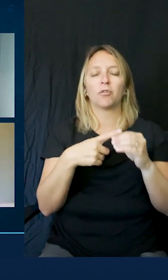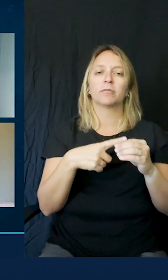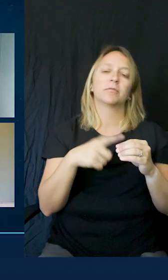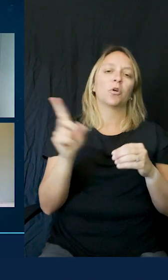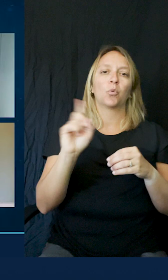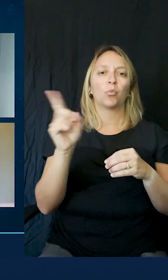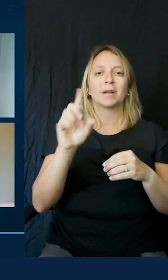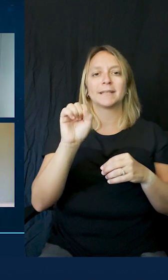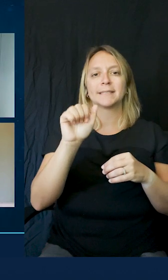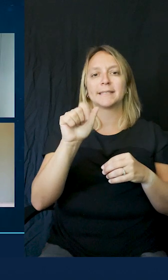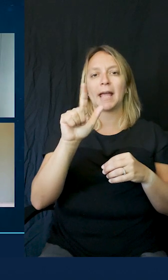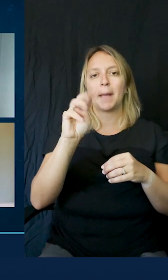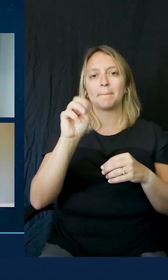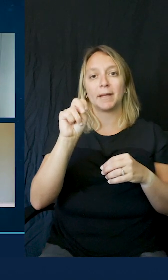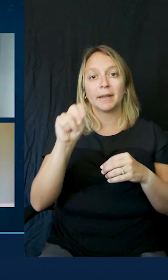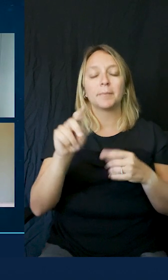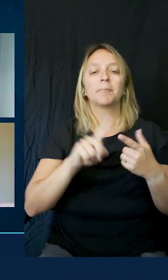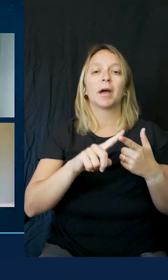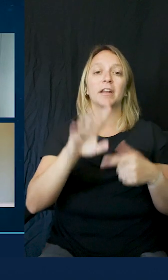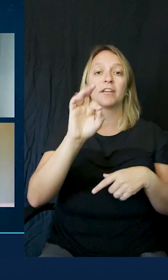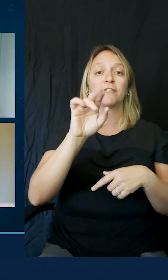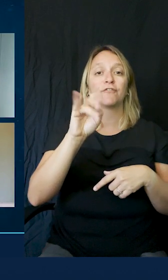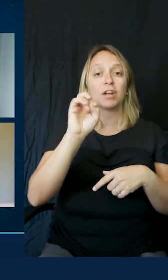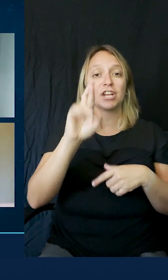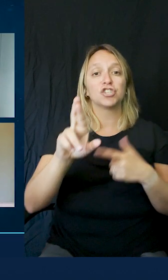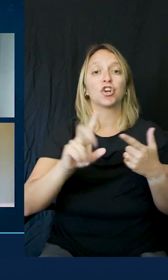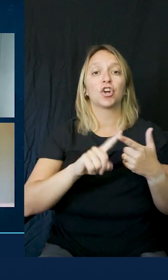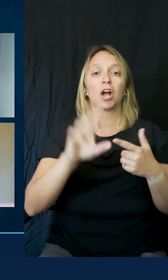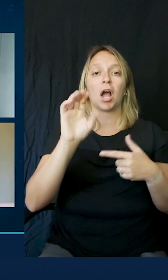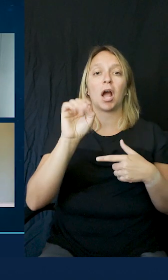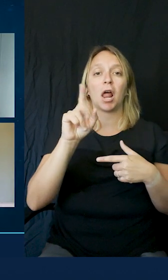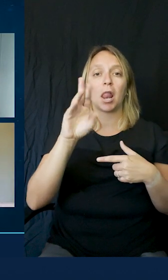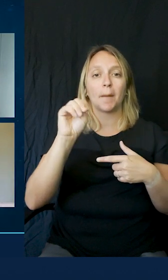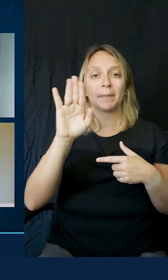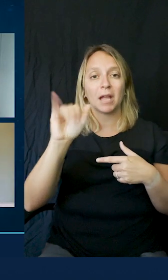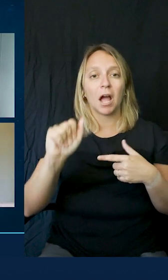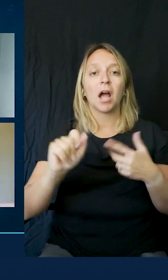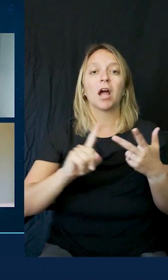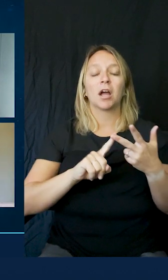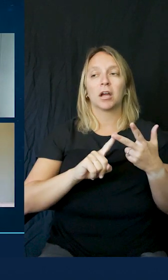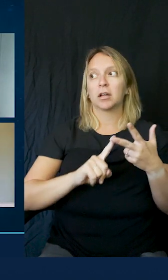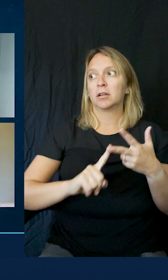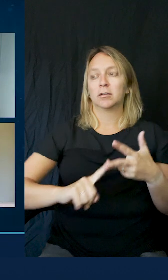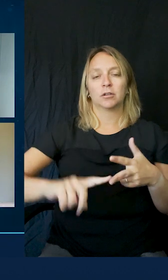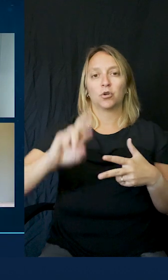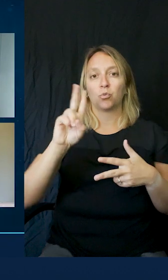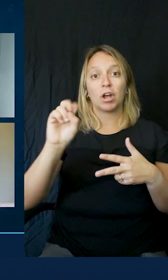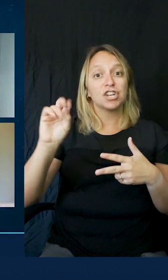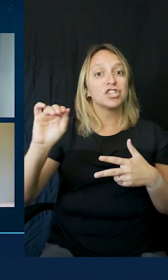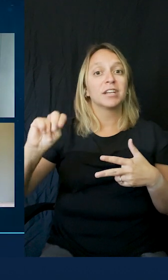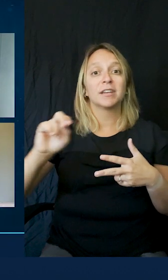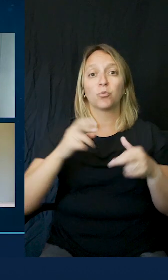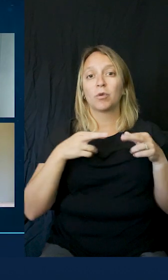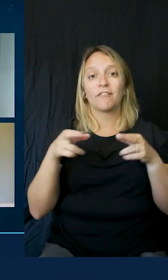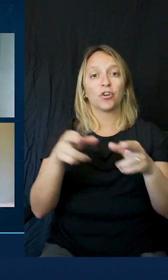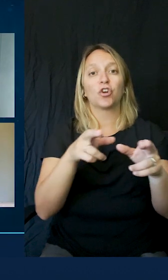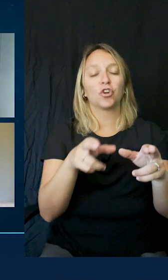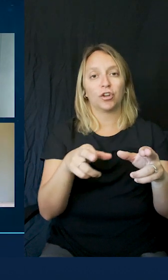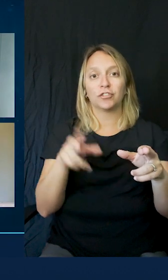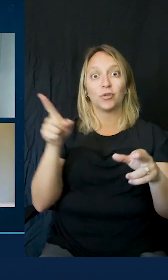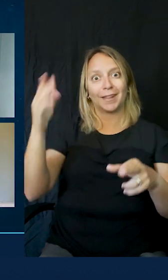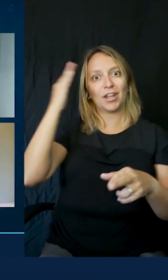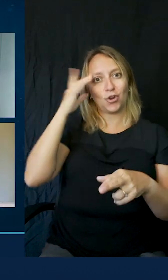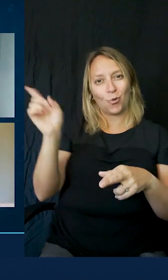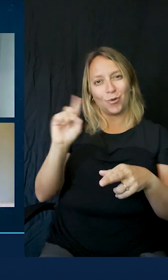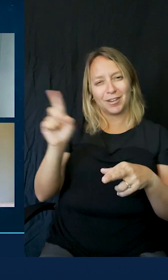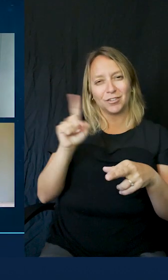big one here, but also the Columbia, the Sacramento, the Russian, all the way up and down. They know the times of those runs. So what they're going to do is